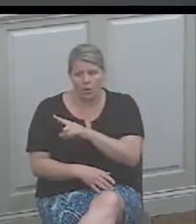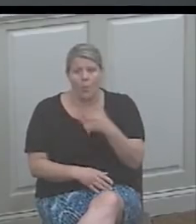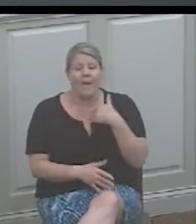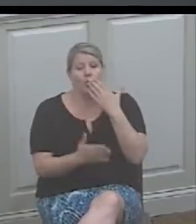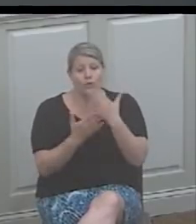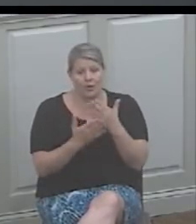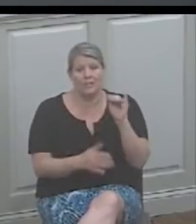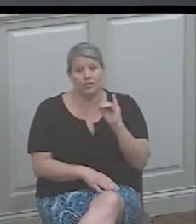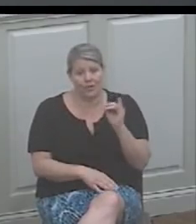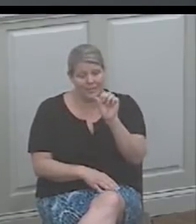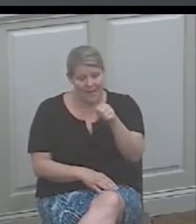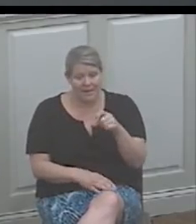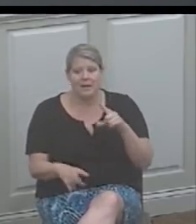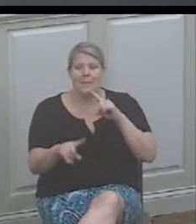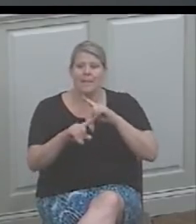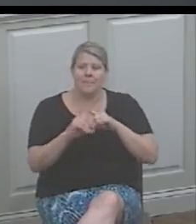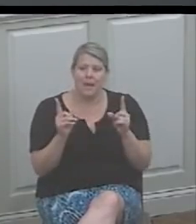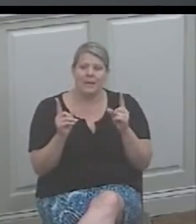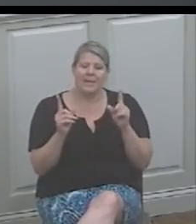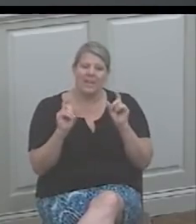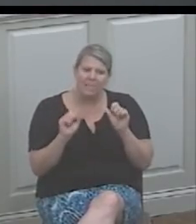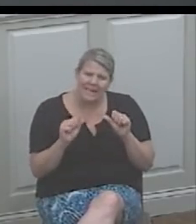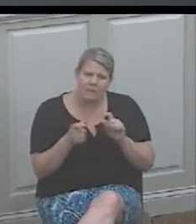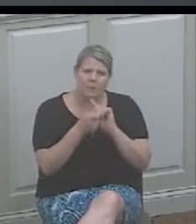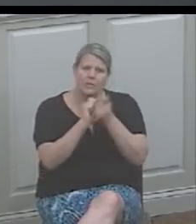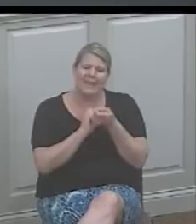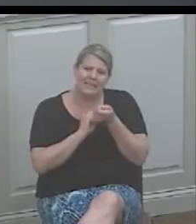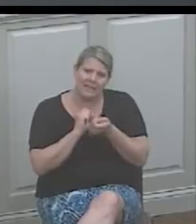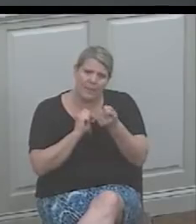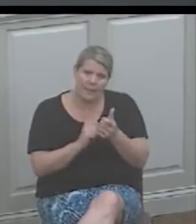there. However, I think it could be changed a little bit.